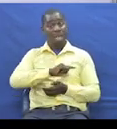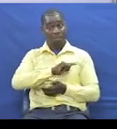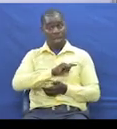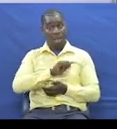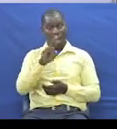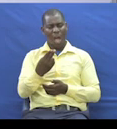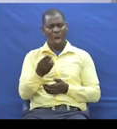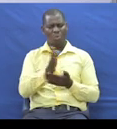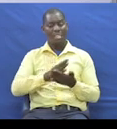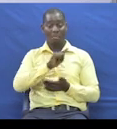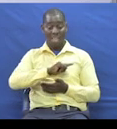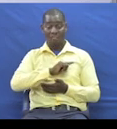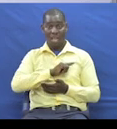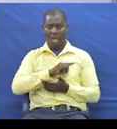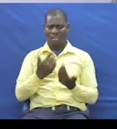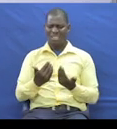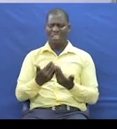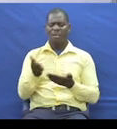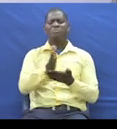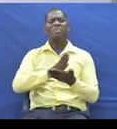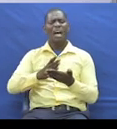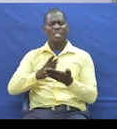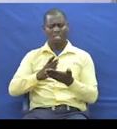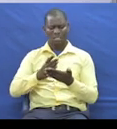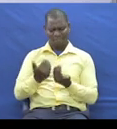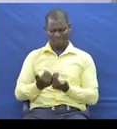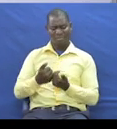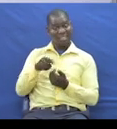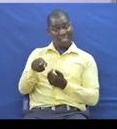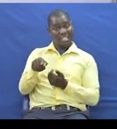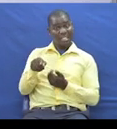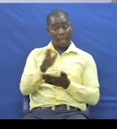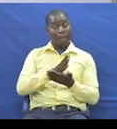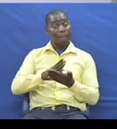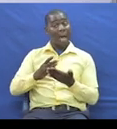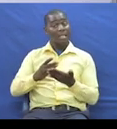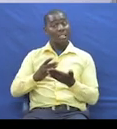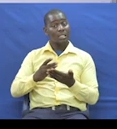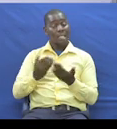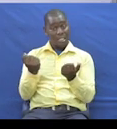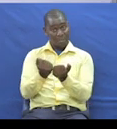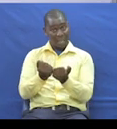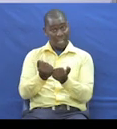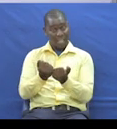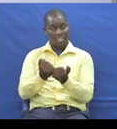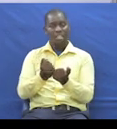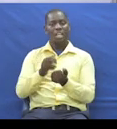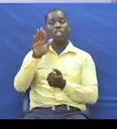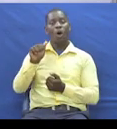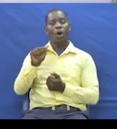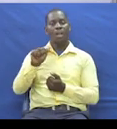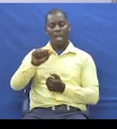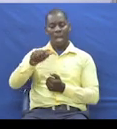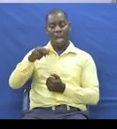the characteristics of each kind of the particle, which are the particles which made the atom. Let us